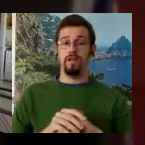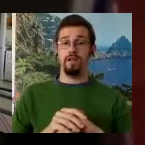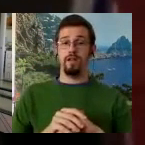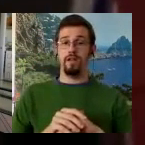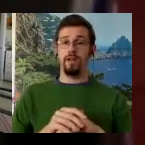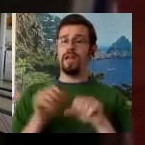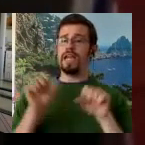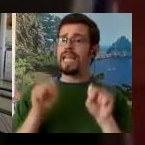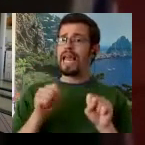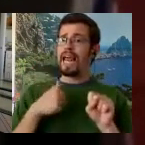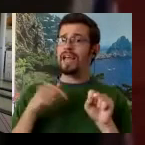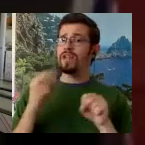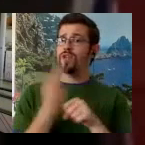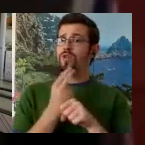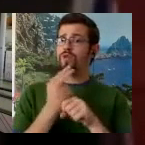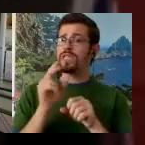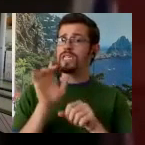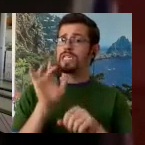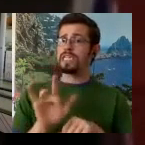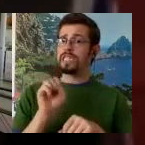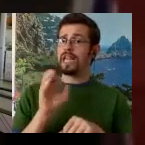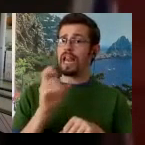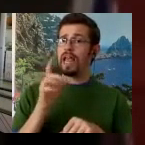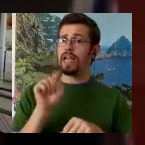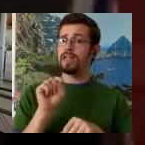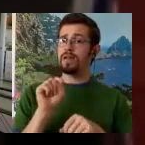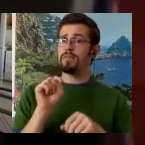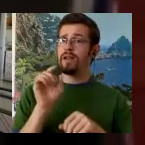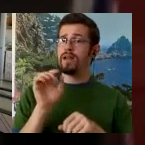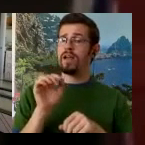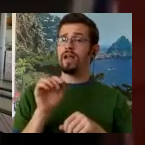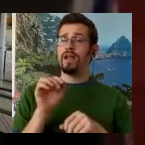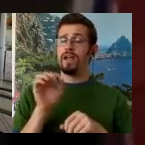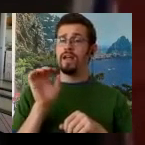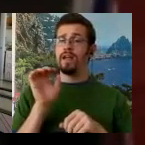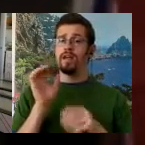this question from Machado? If I do that, what does that mean? Does that give you the